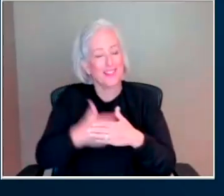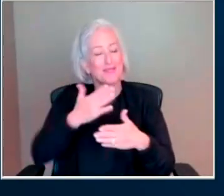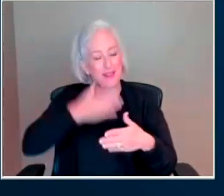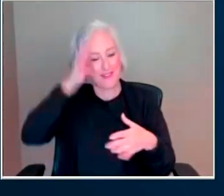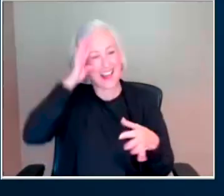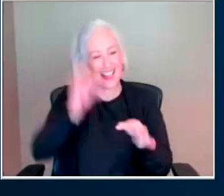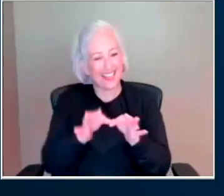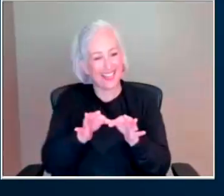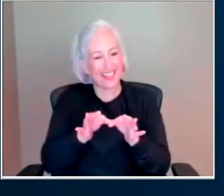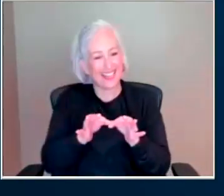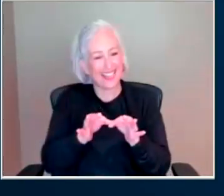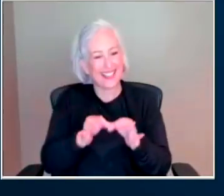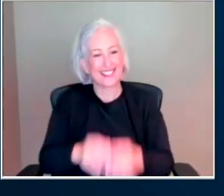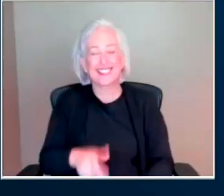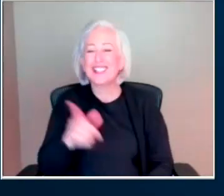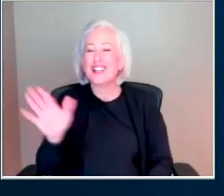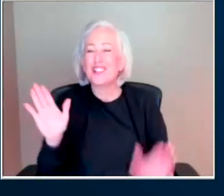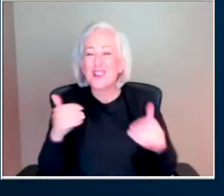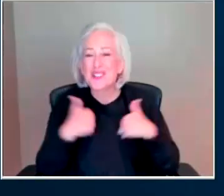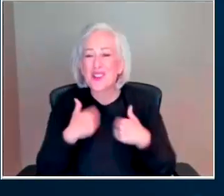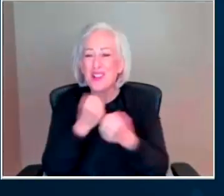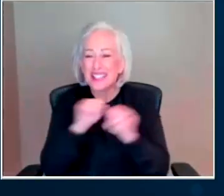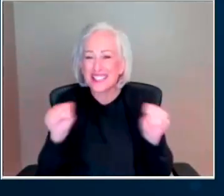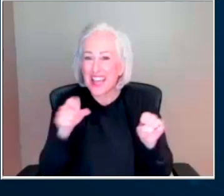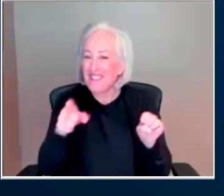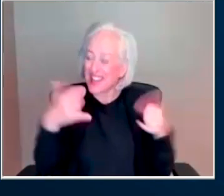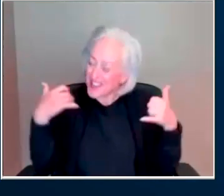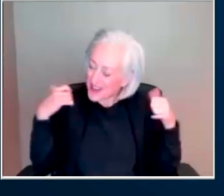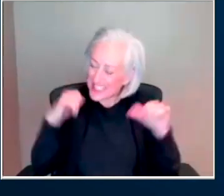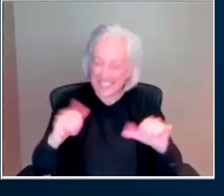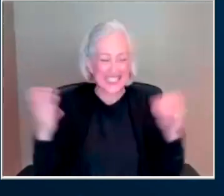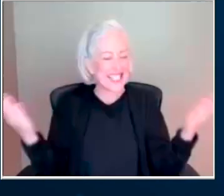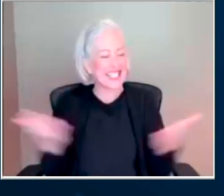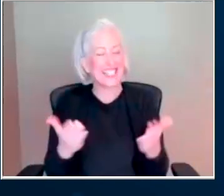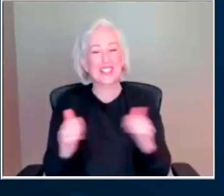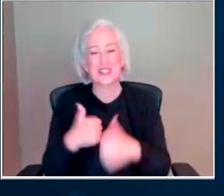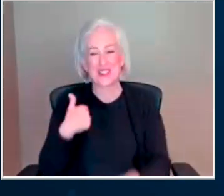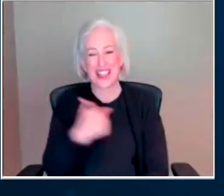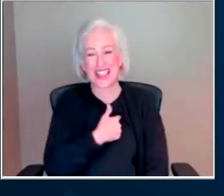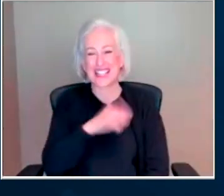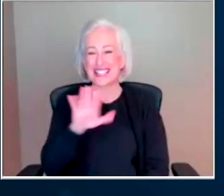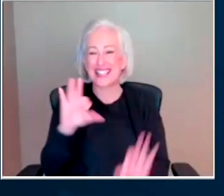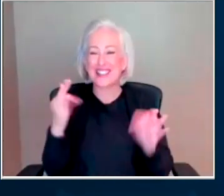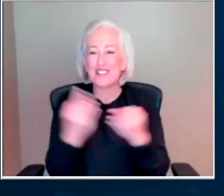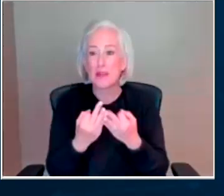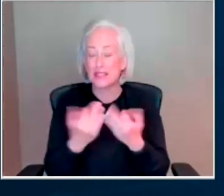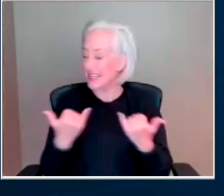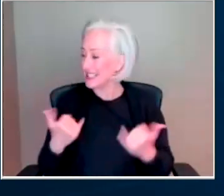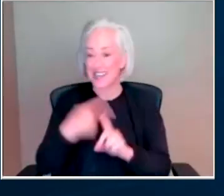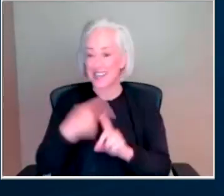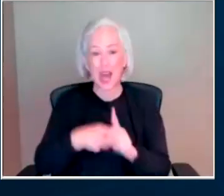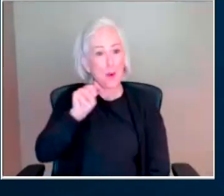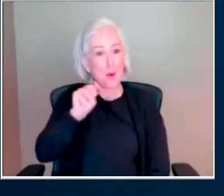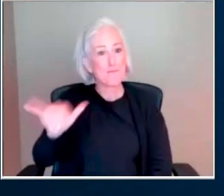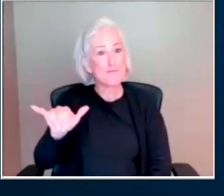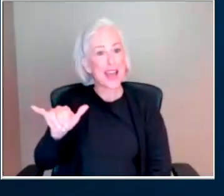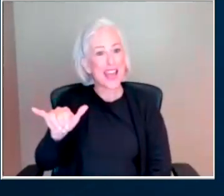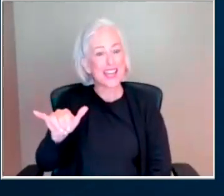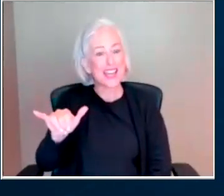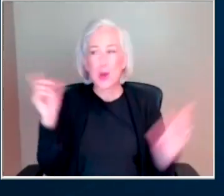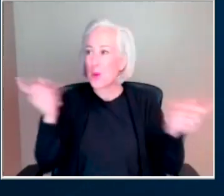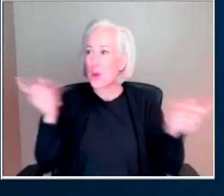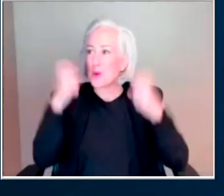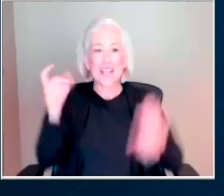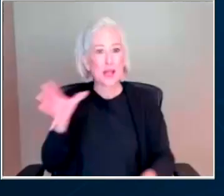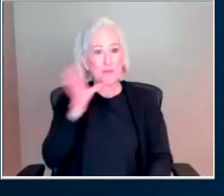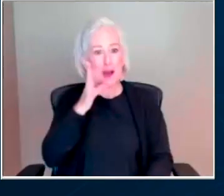Well, your soul is safe, but you are still here with us and with your family. It's May, so we're celebrating mothers all month long.